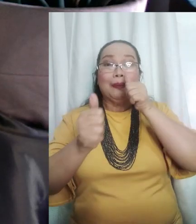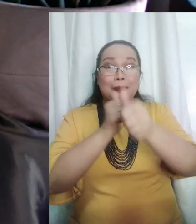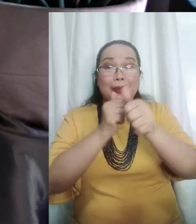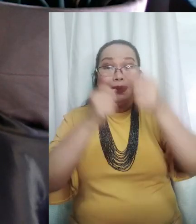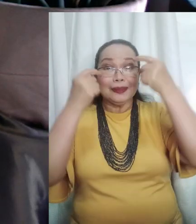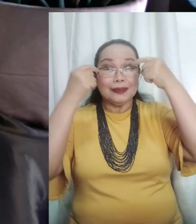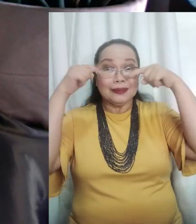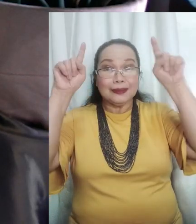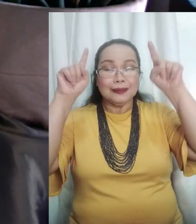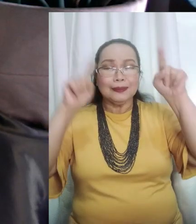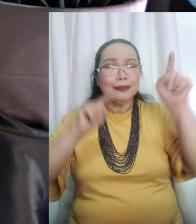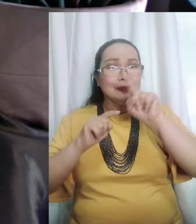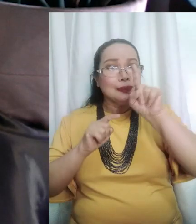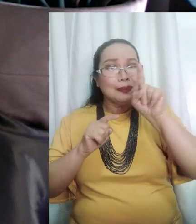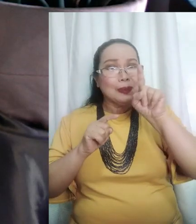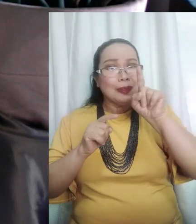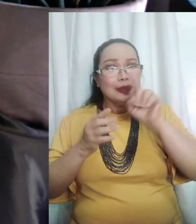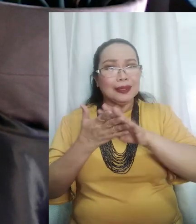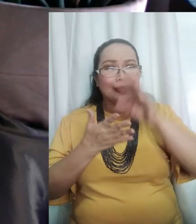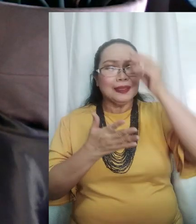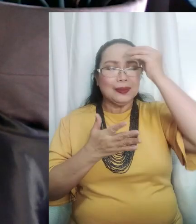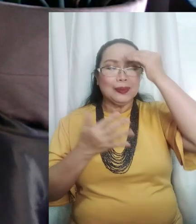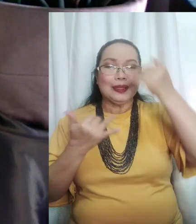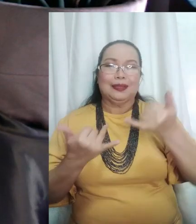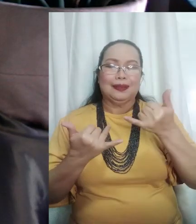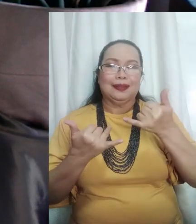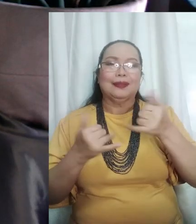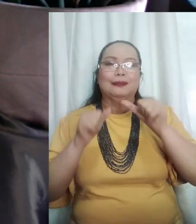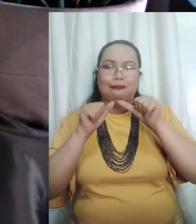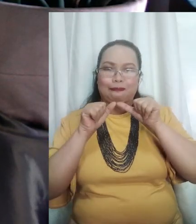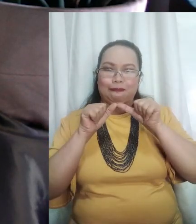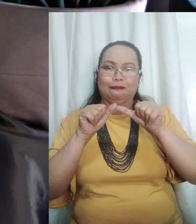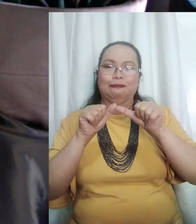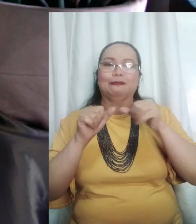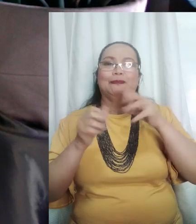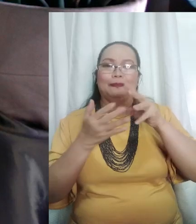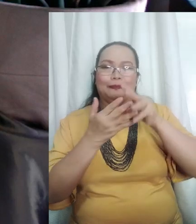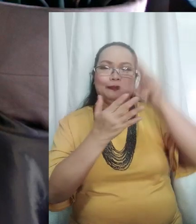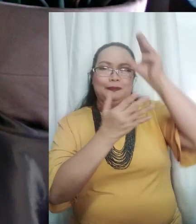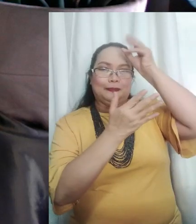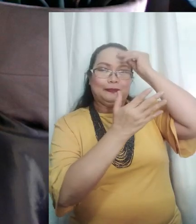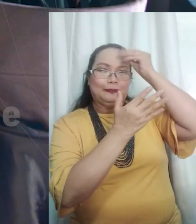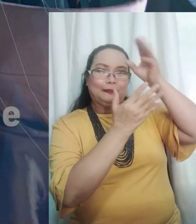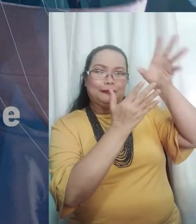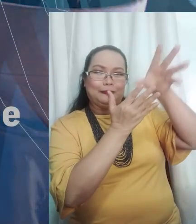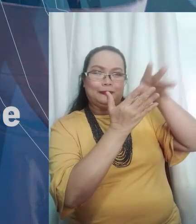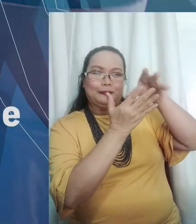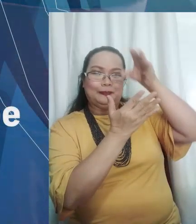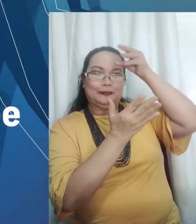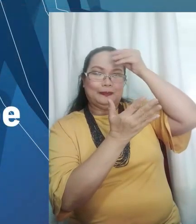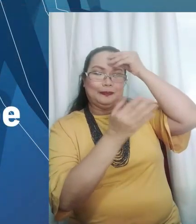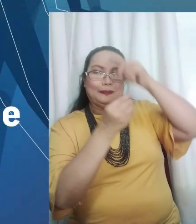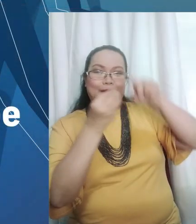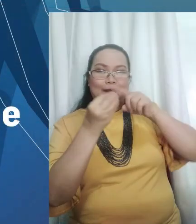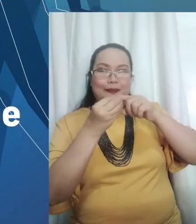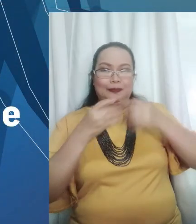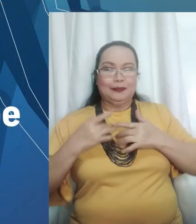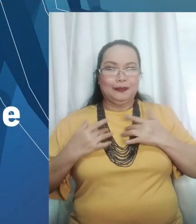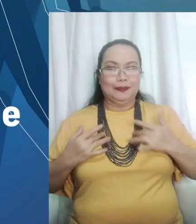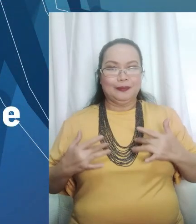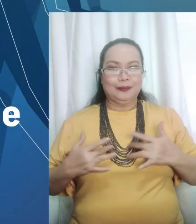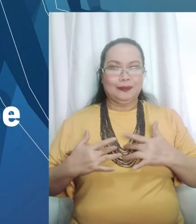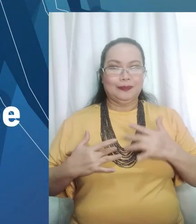actually. So what's our lesson as we close? Consistently, we are learning. It's all about the heart,